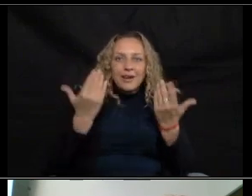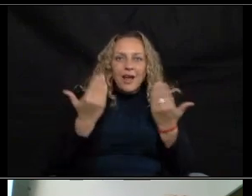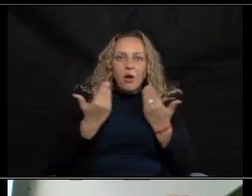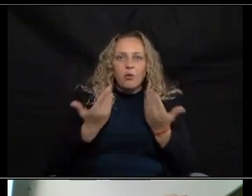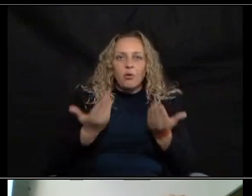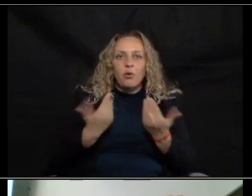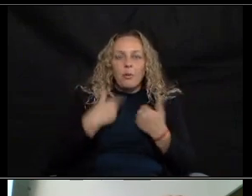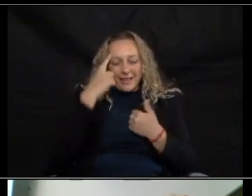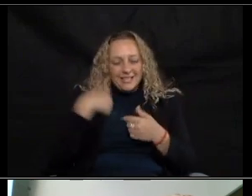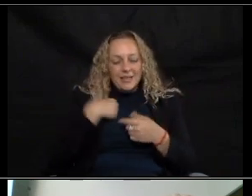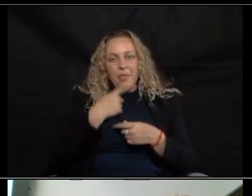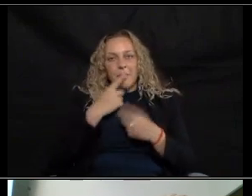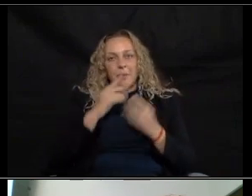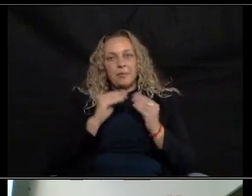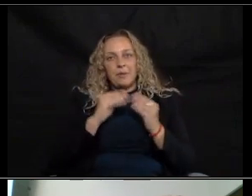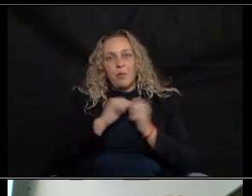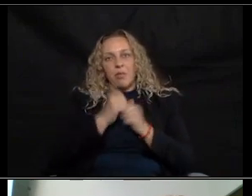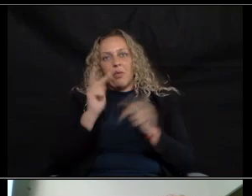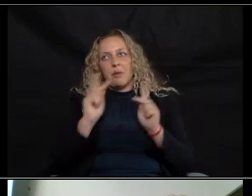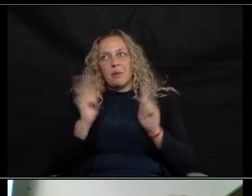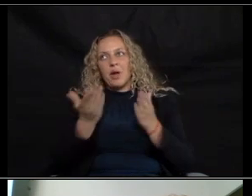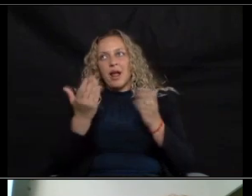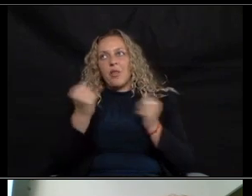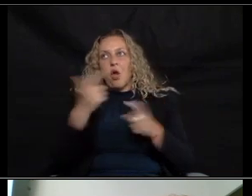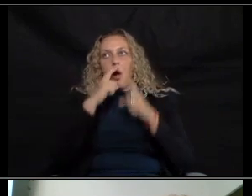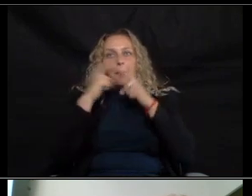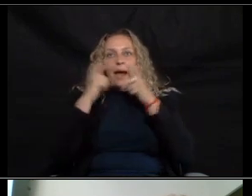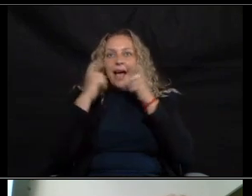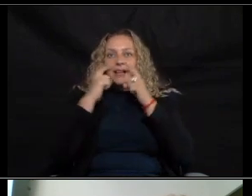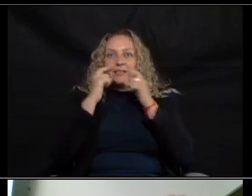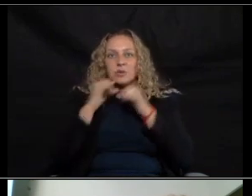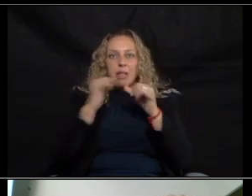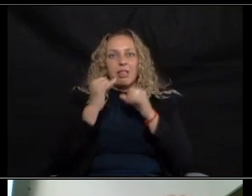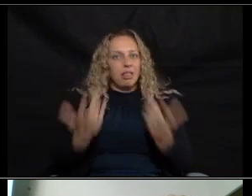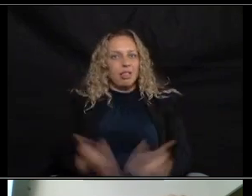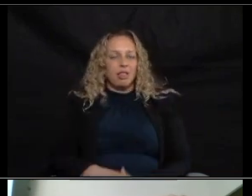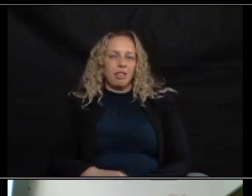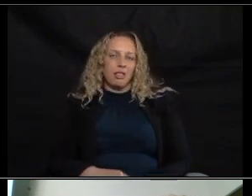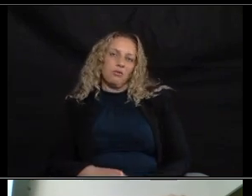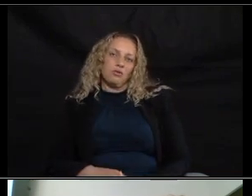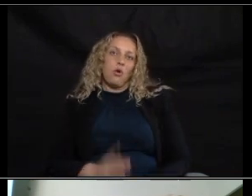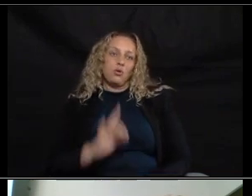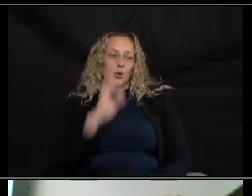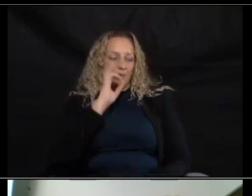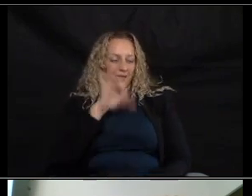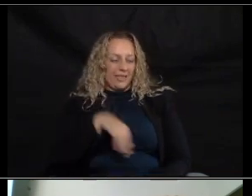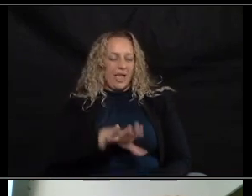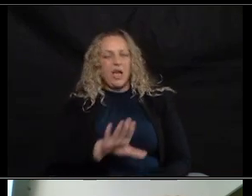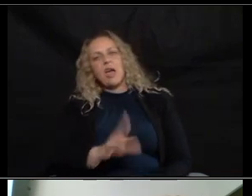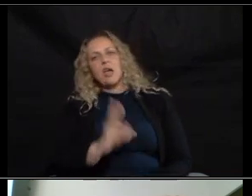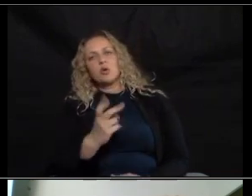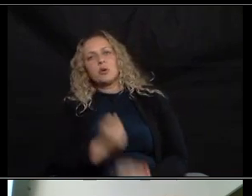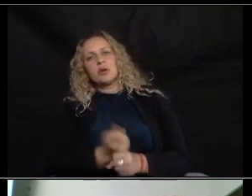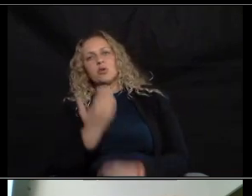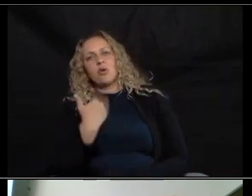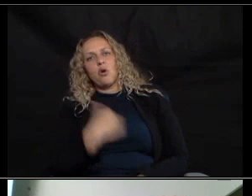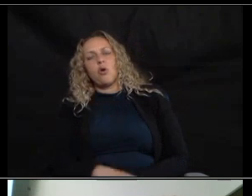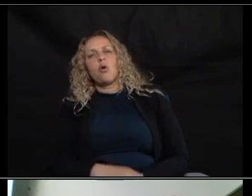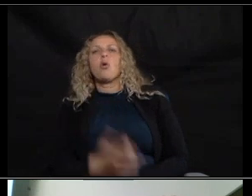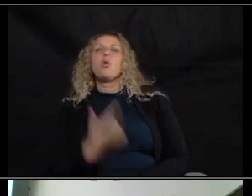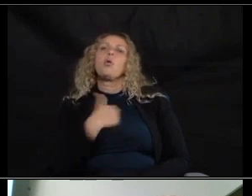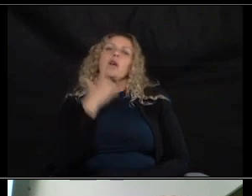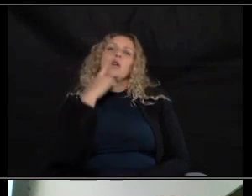because I'm in the public meeting with the other people here, and they're all wearing masks as well. So to think that, hey, 2 years ago, we